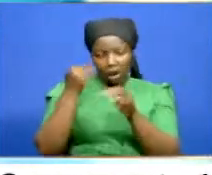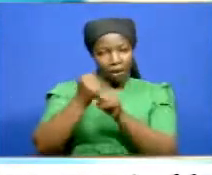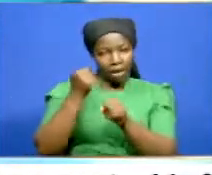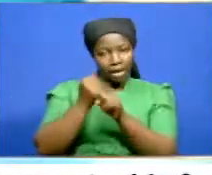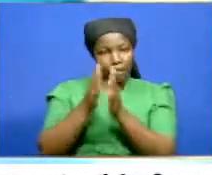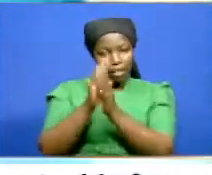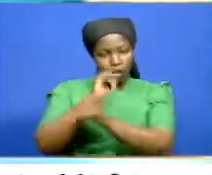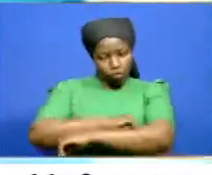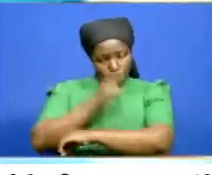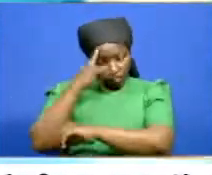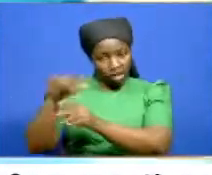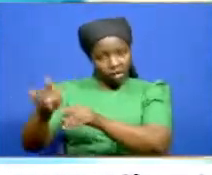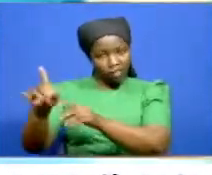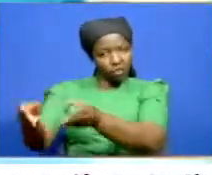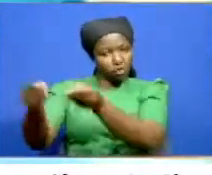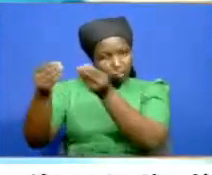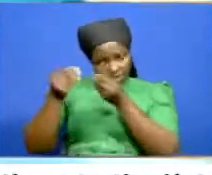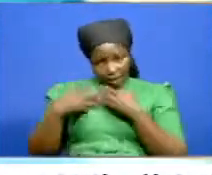can give us